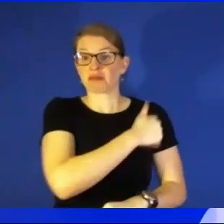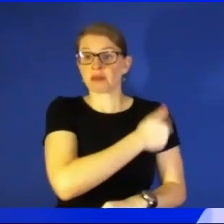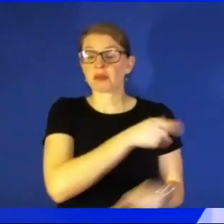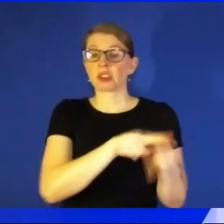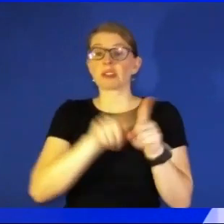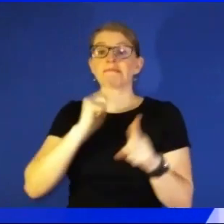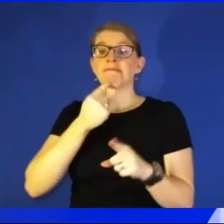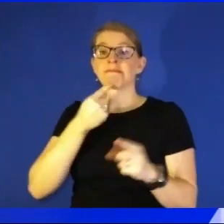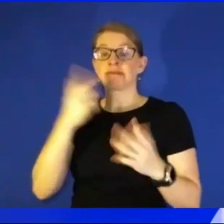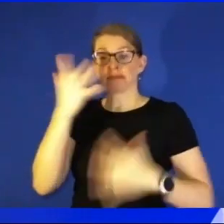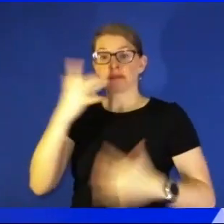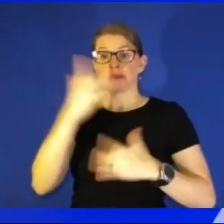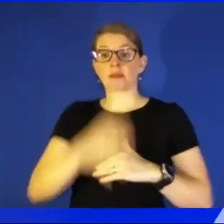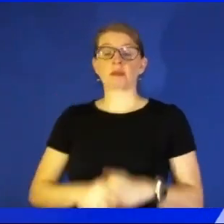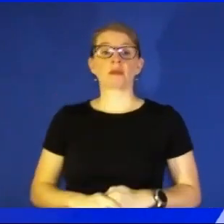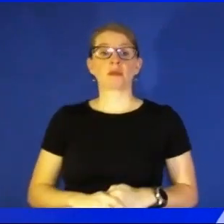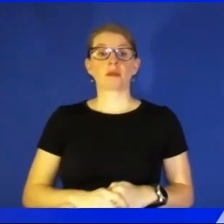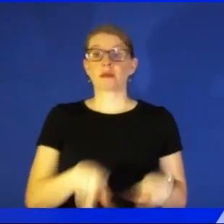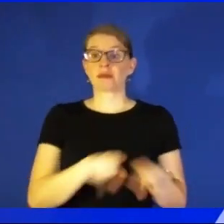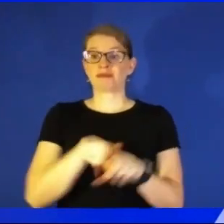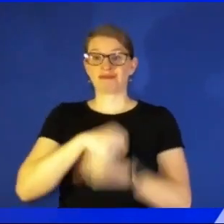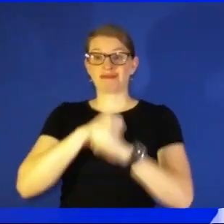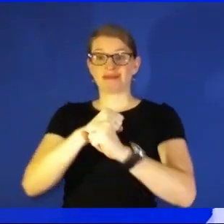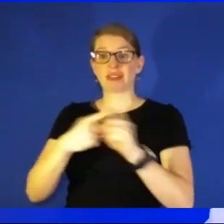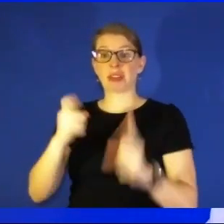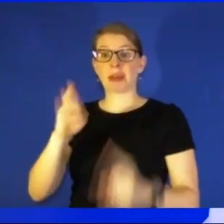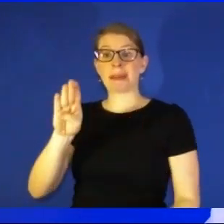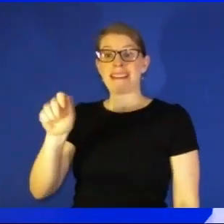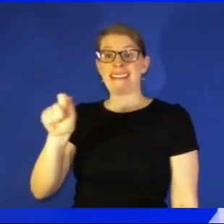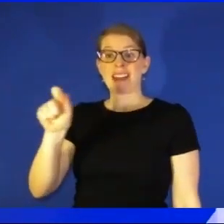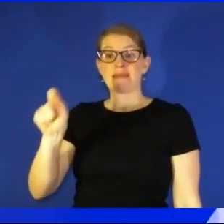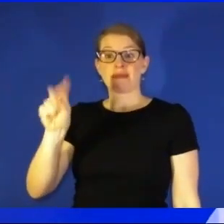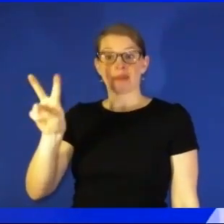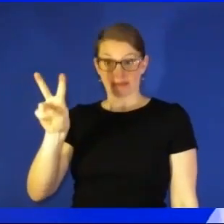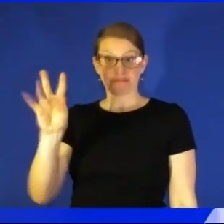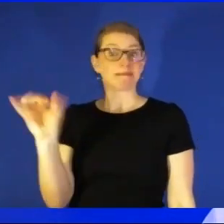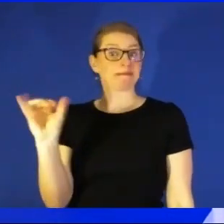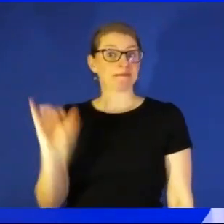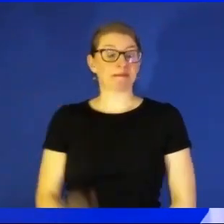look to be very protective against BA2 as well. So to answer